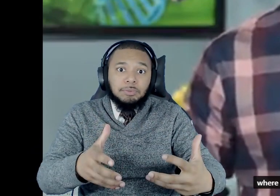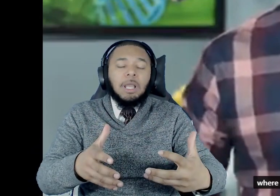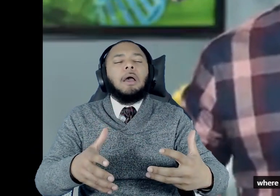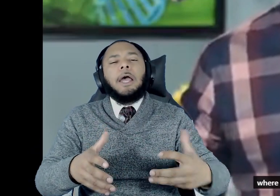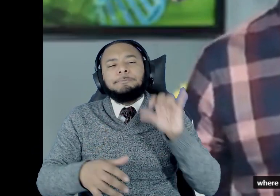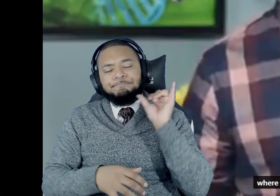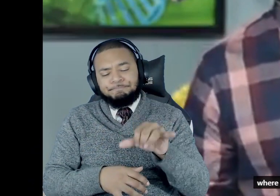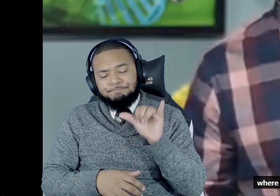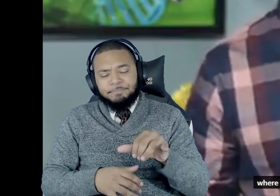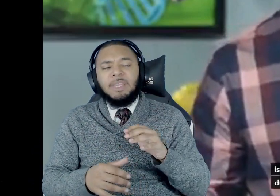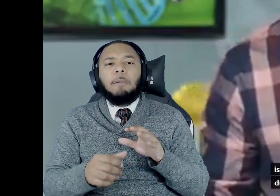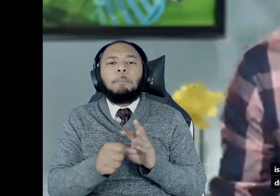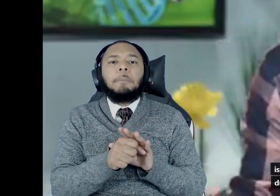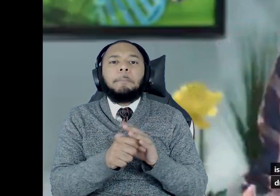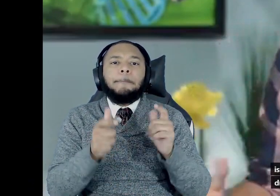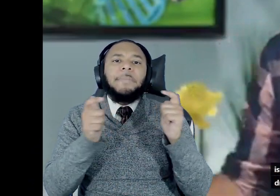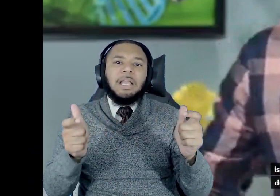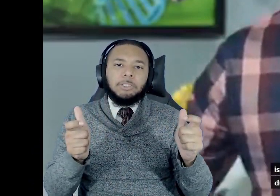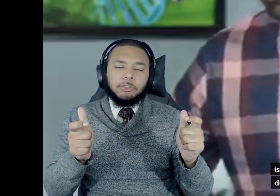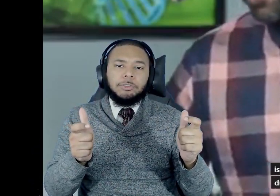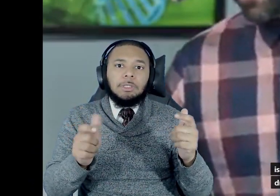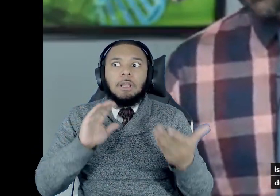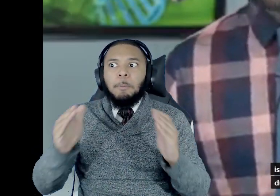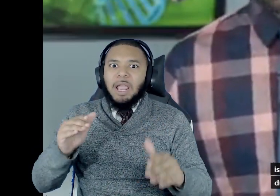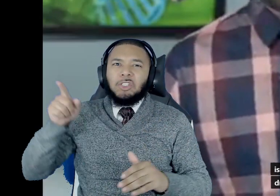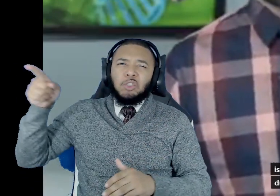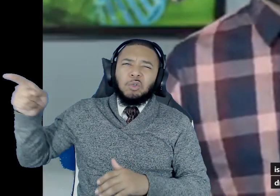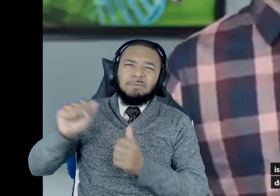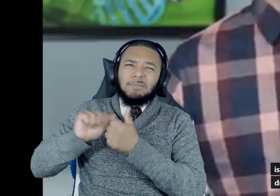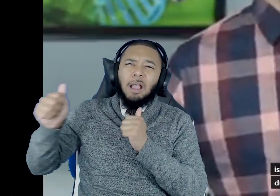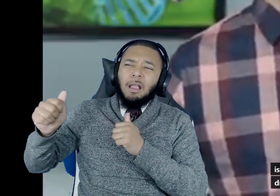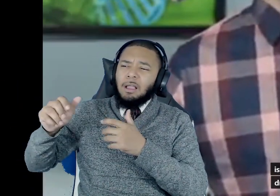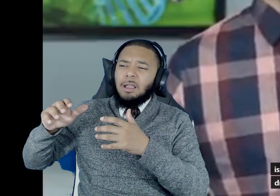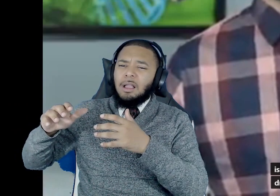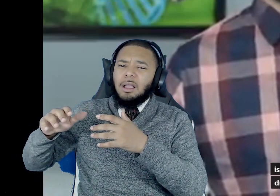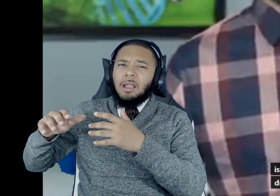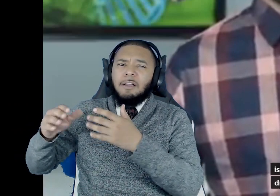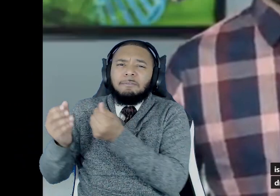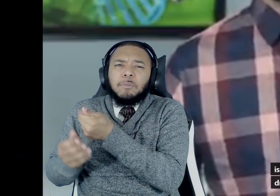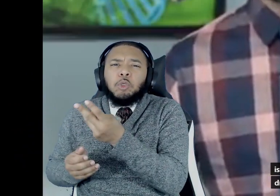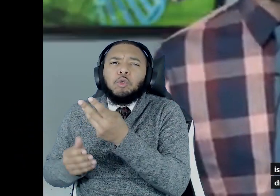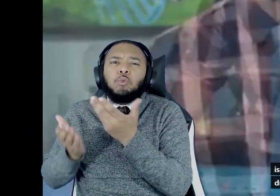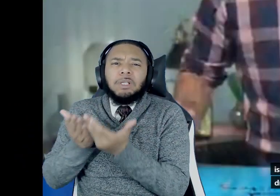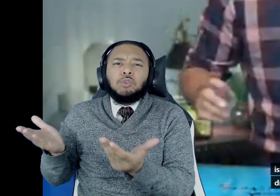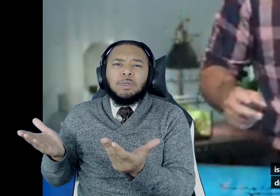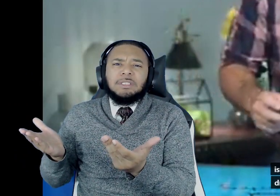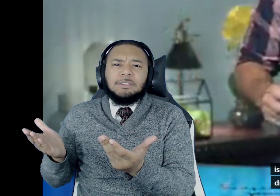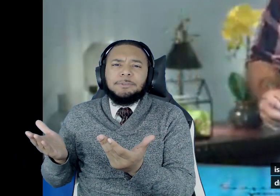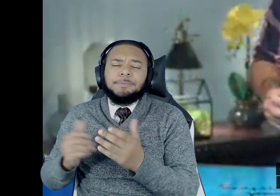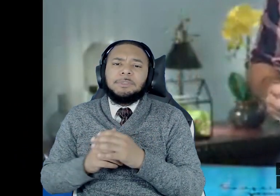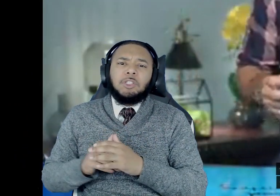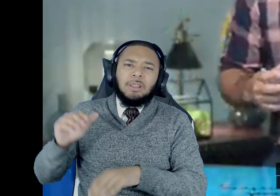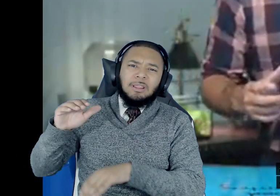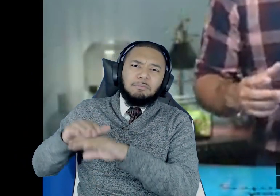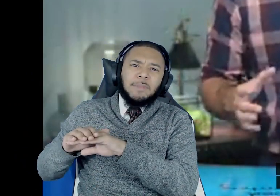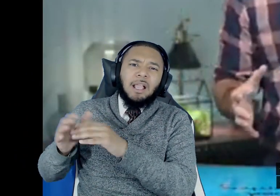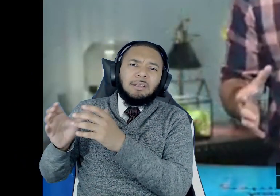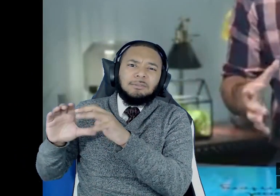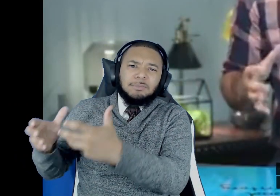is scarce and therefore vegetation is scarce, and we just see a dramatic drop in carrying capacity. In addition